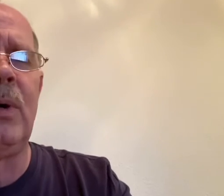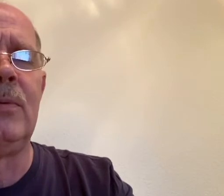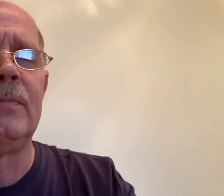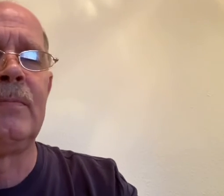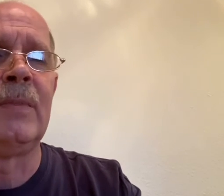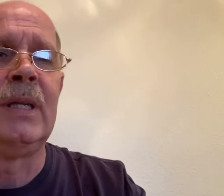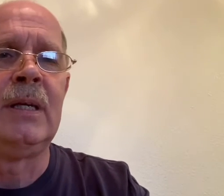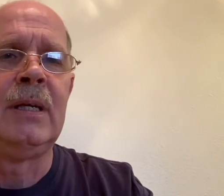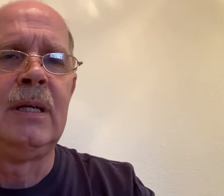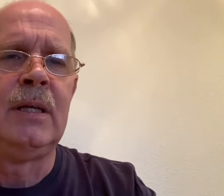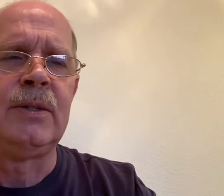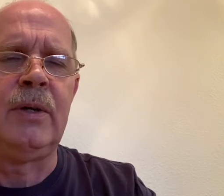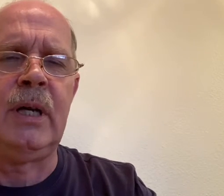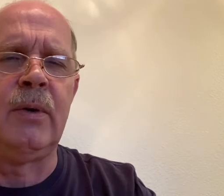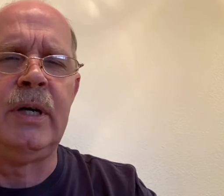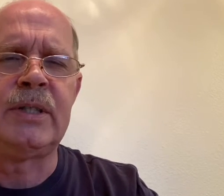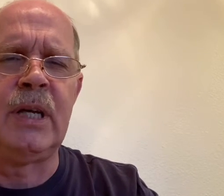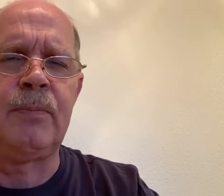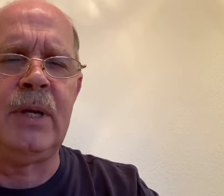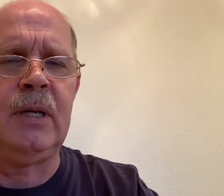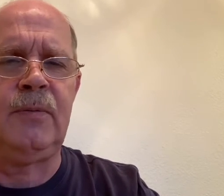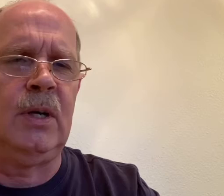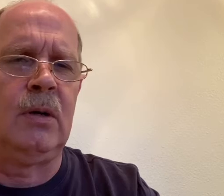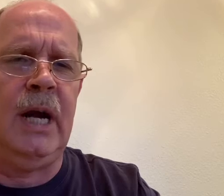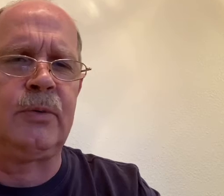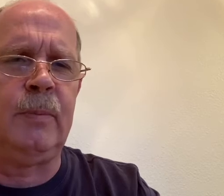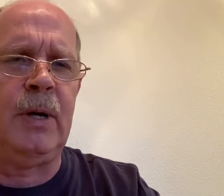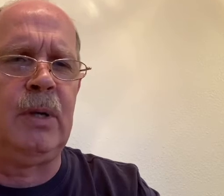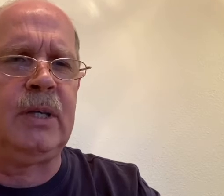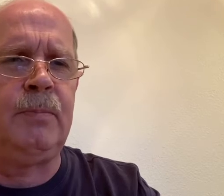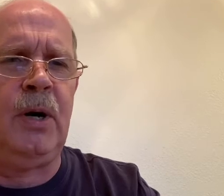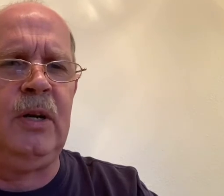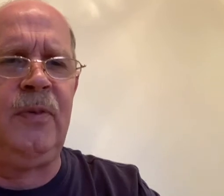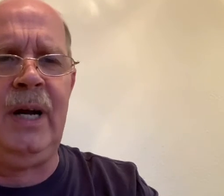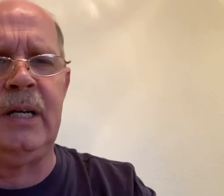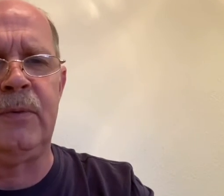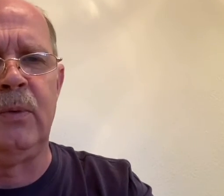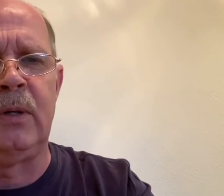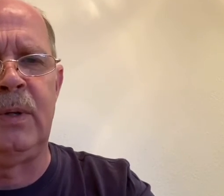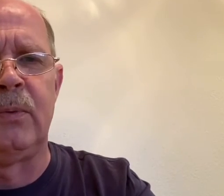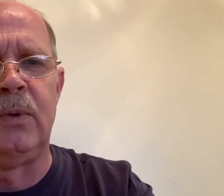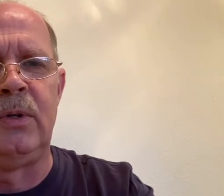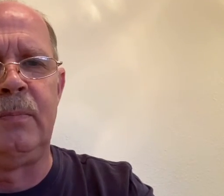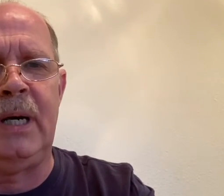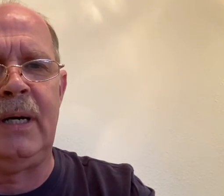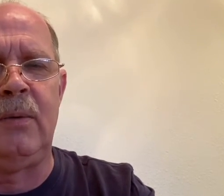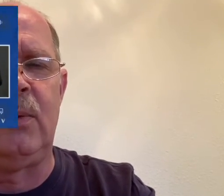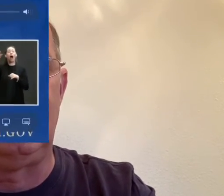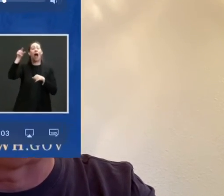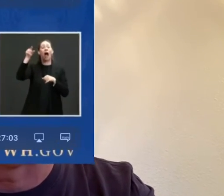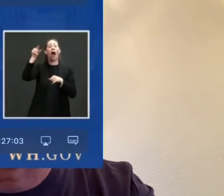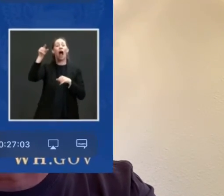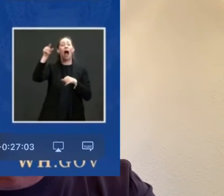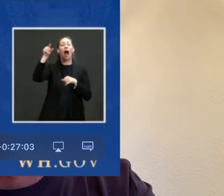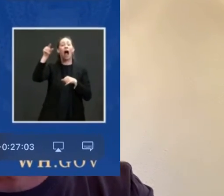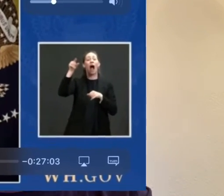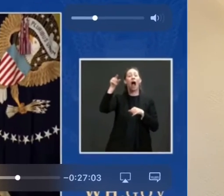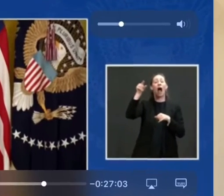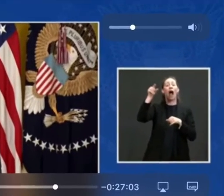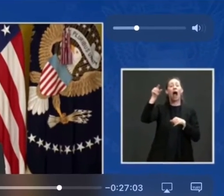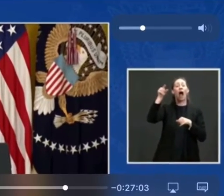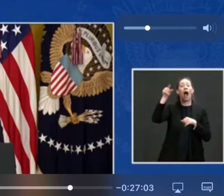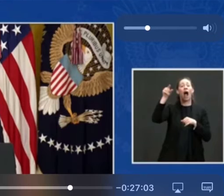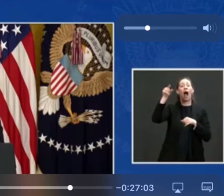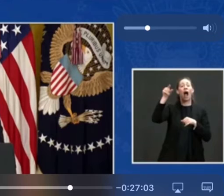there won't. So anyway, if you don't like the Republican Party, fine. If you want to be ruled by one group of